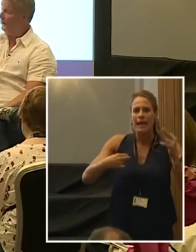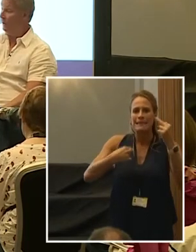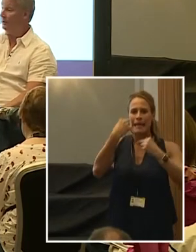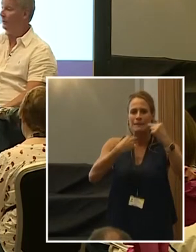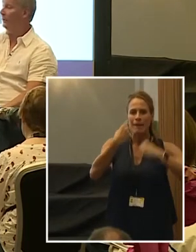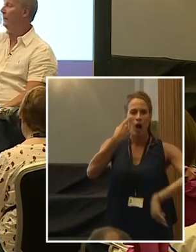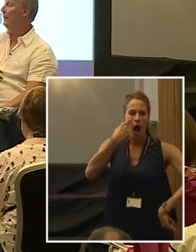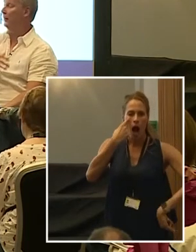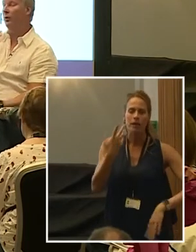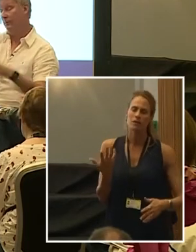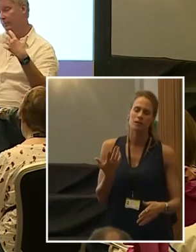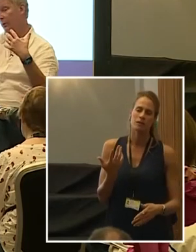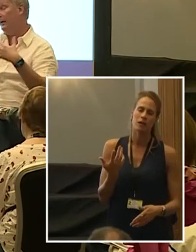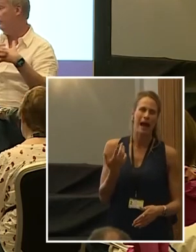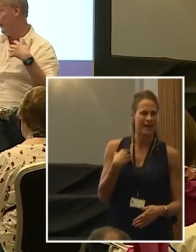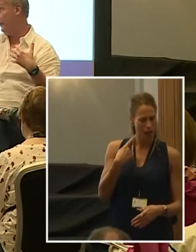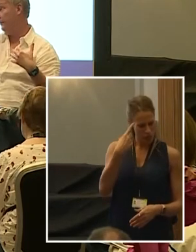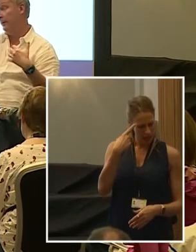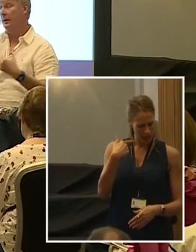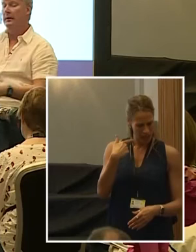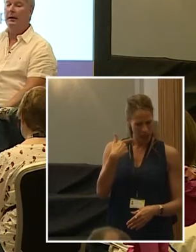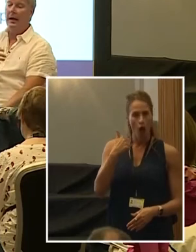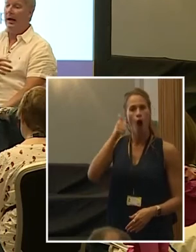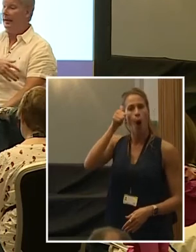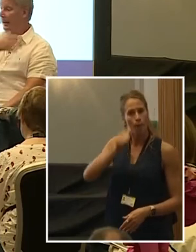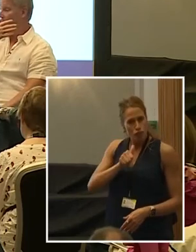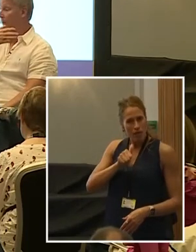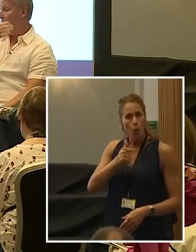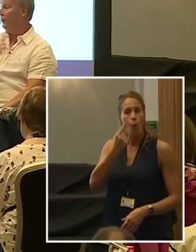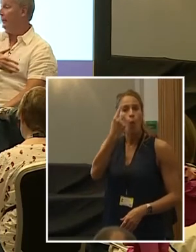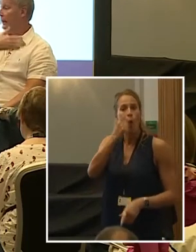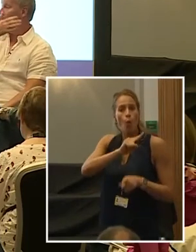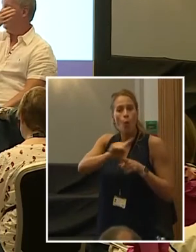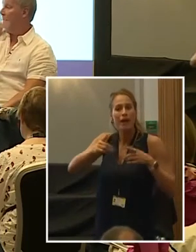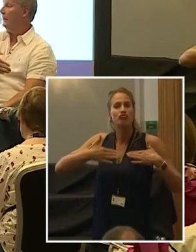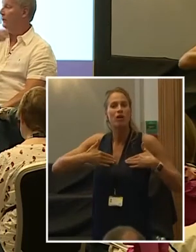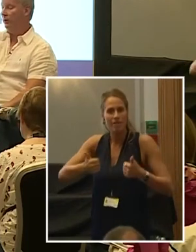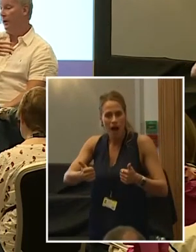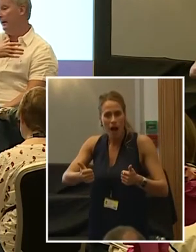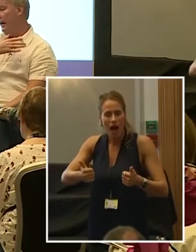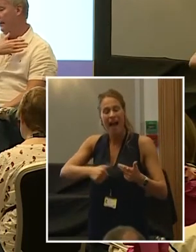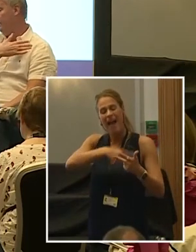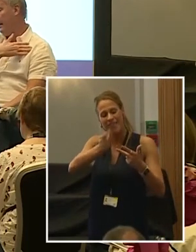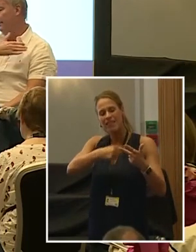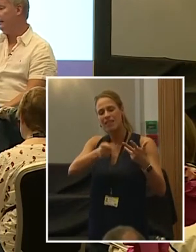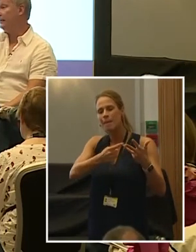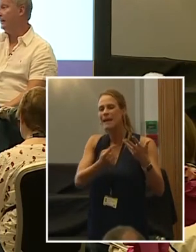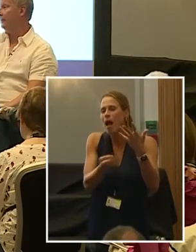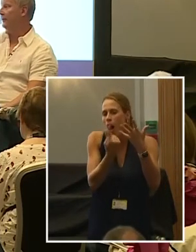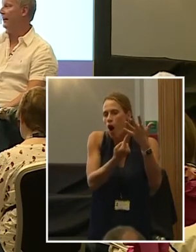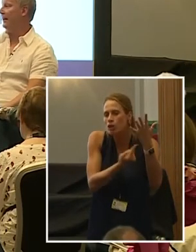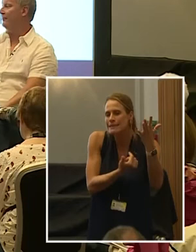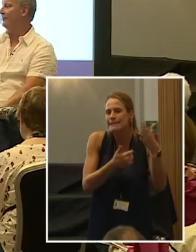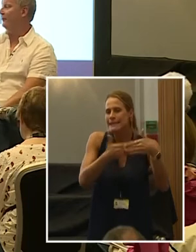for my eyes, and then I knew the operation was a week to recover. And then there would be periodic days where I would need to go. So I had my